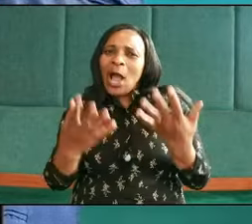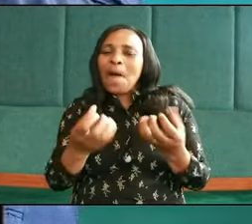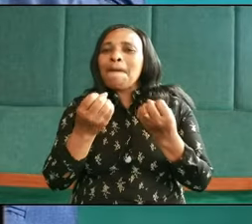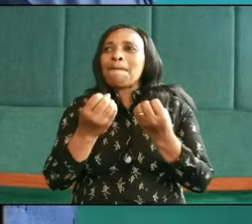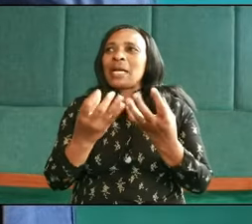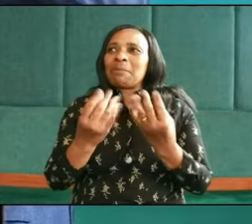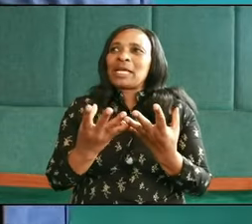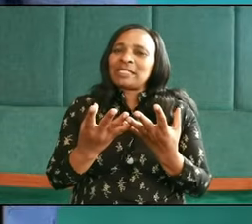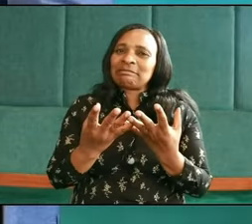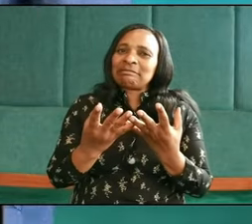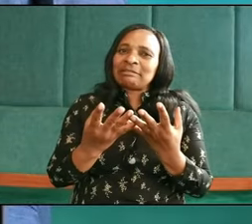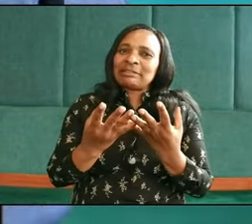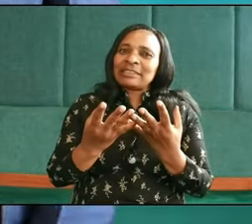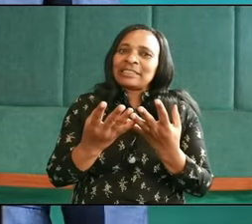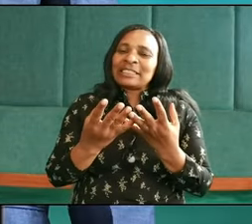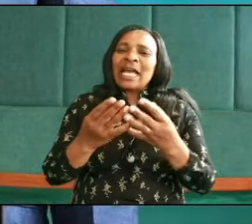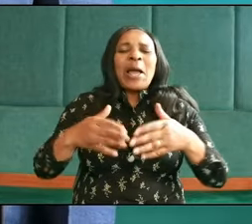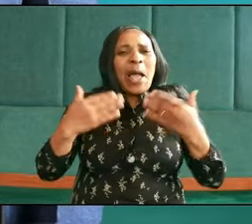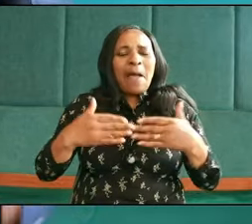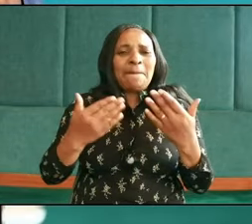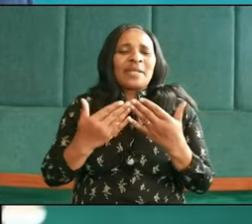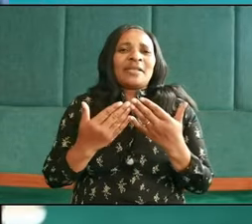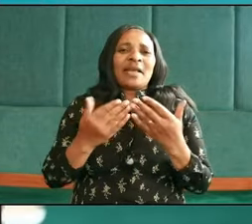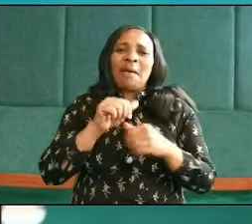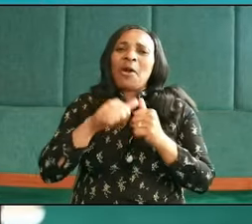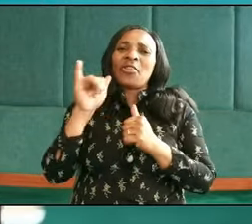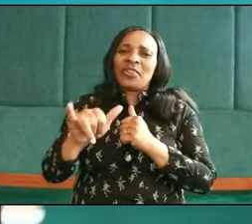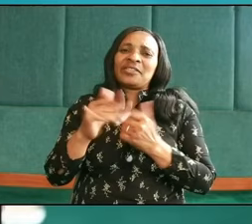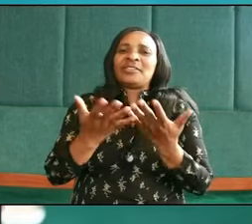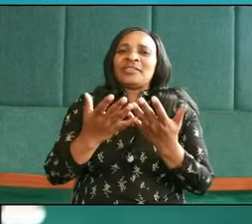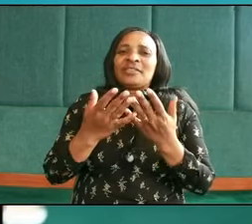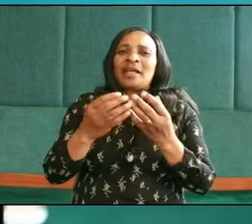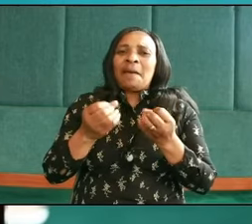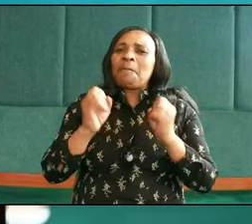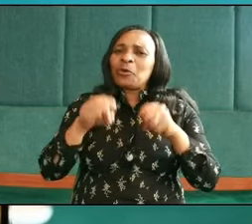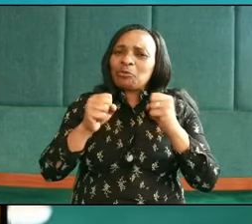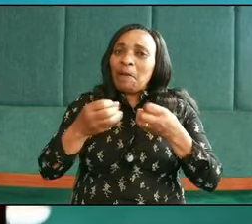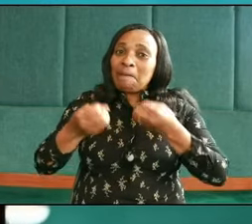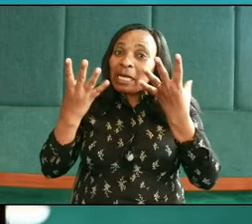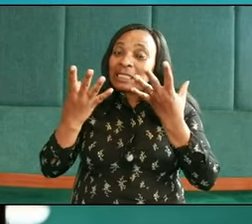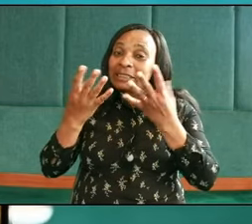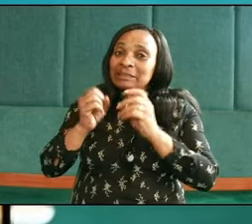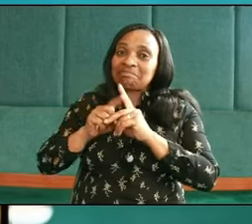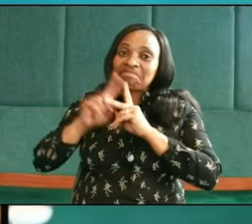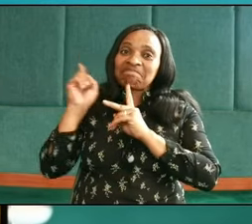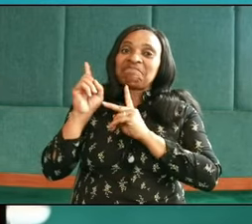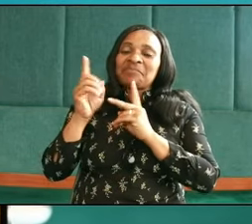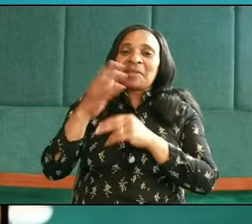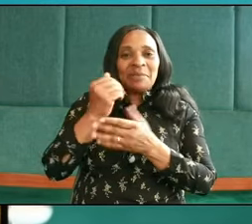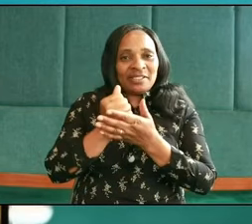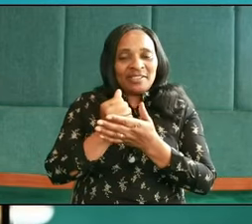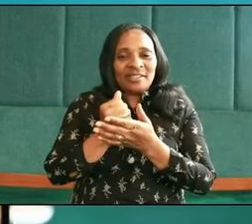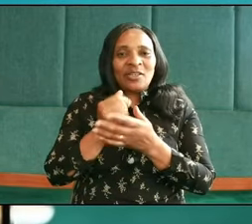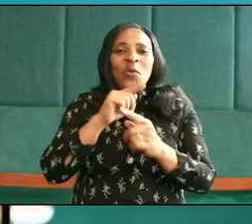Ogonda and being overwhelmed, that was a miraculous escape. When you look